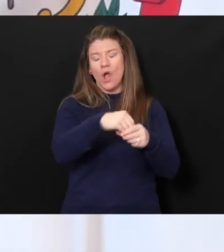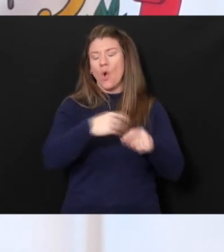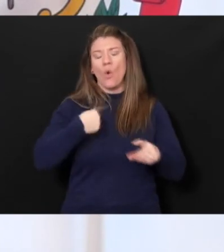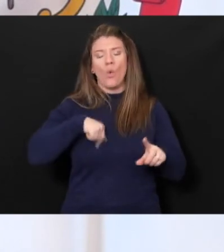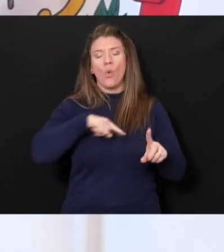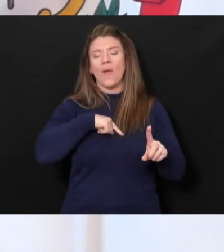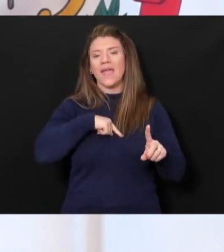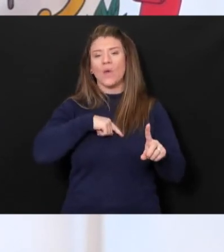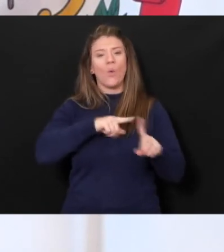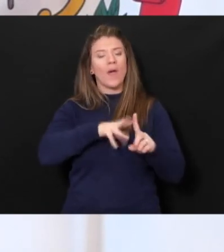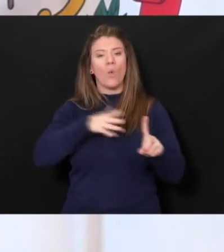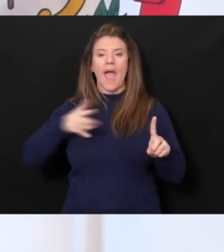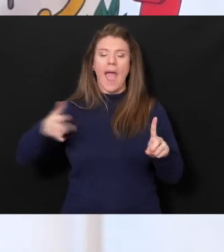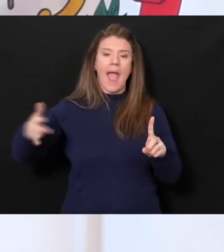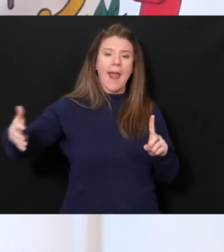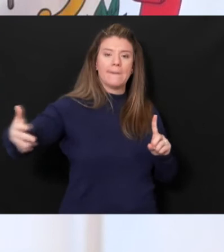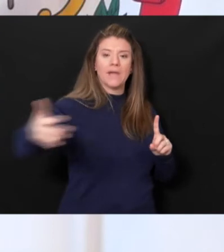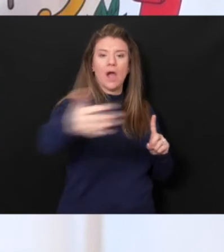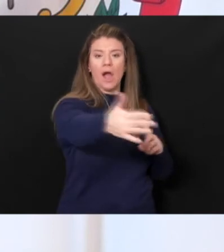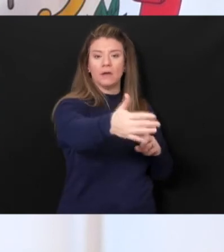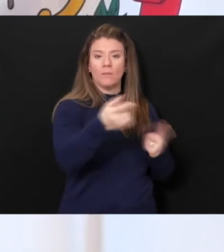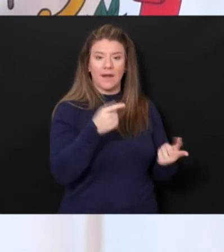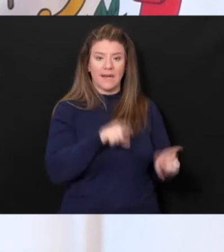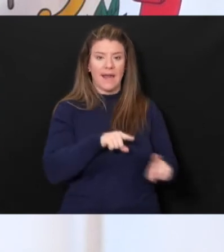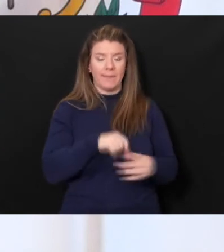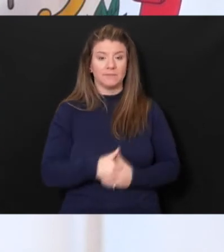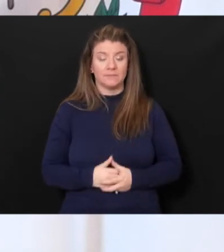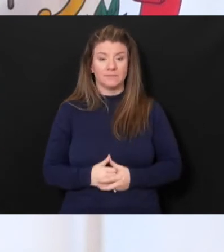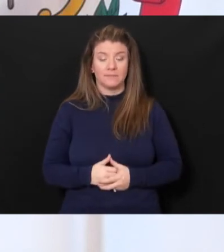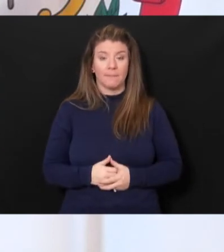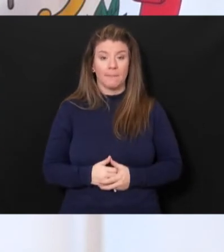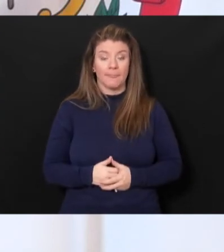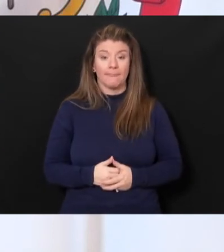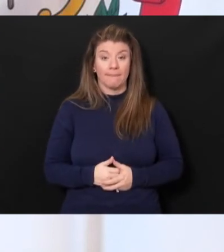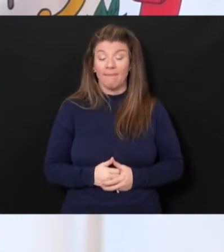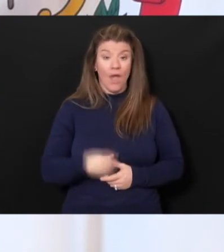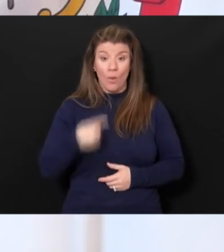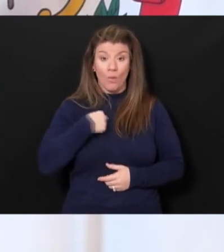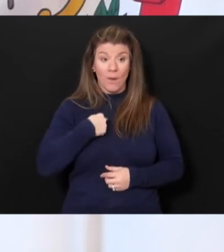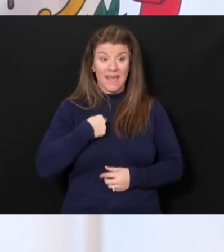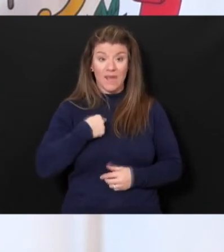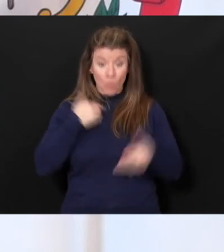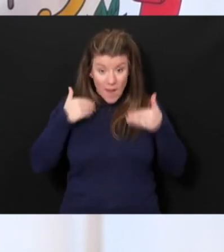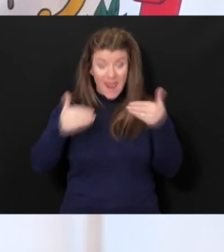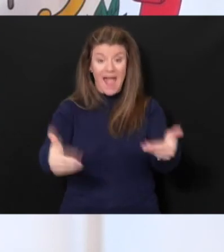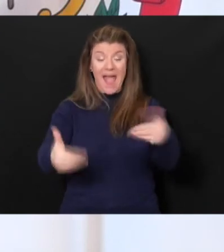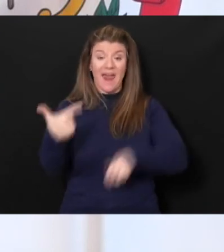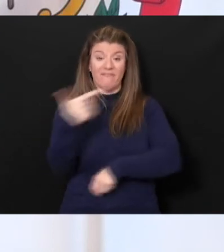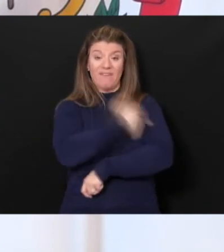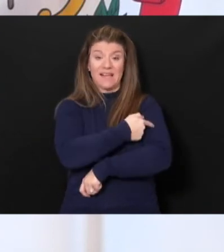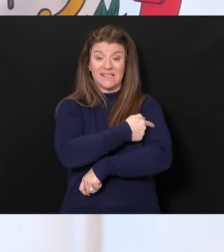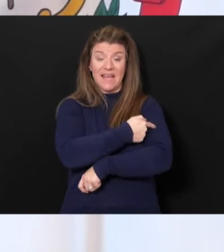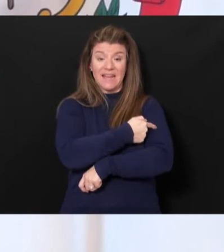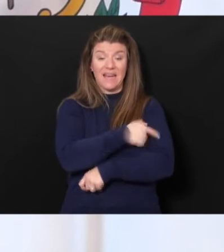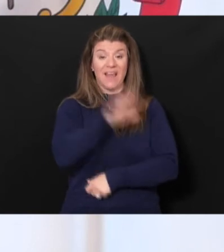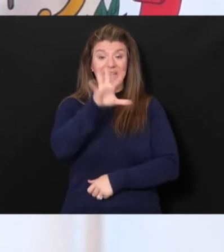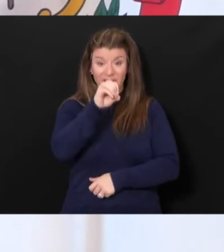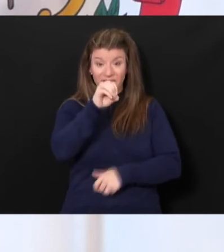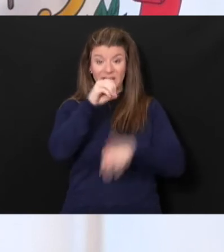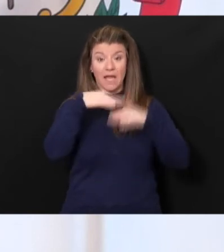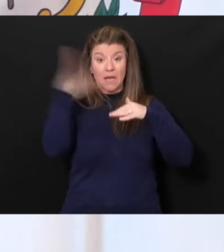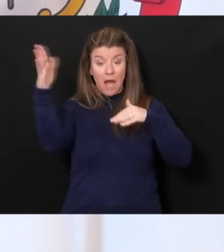way, way beyond the call. We ran and vaccinated all the 50-year-old